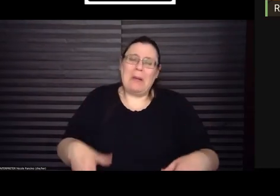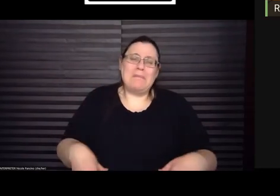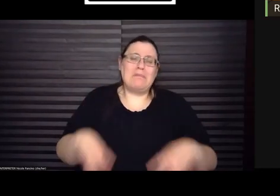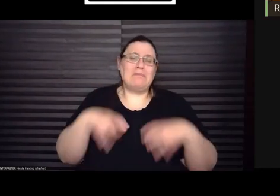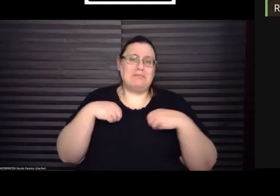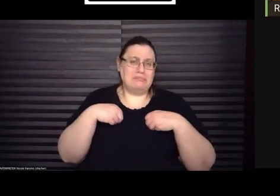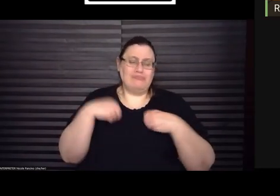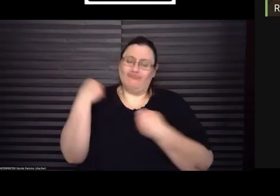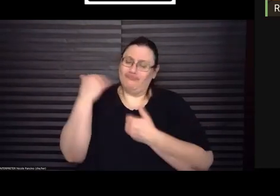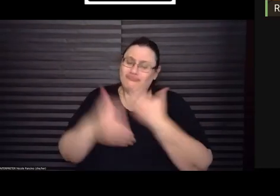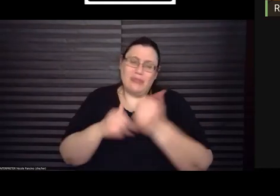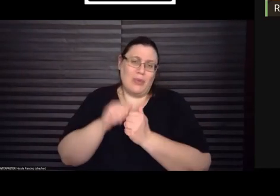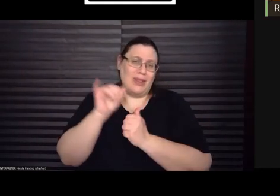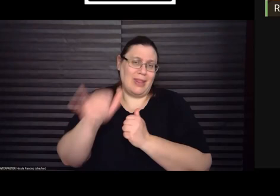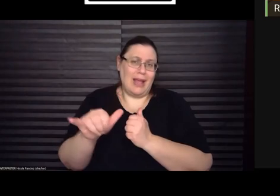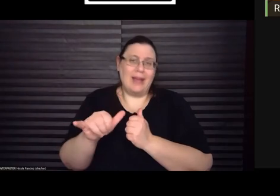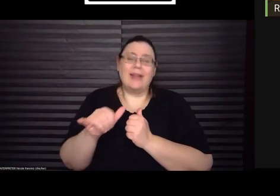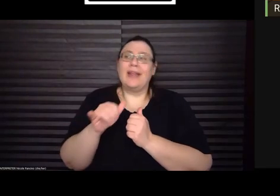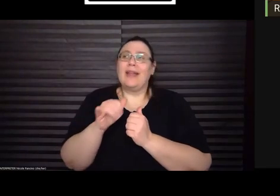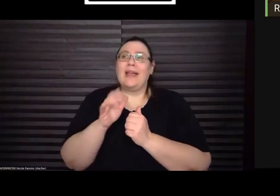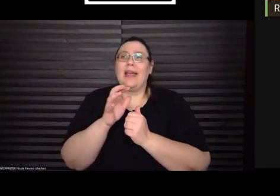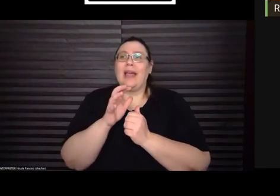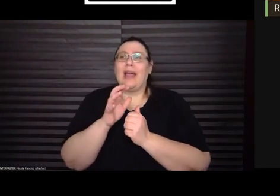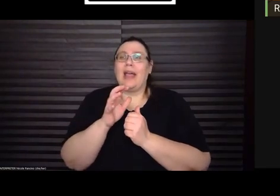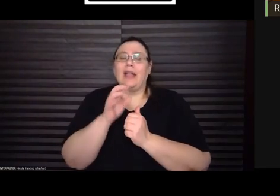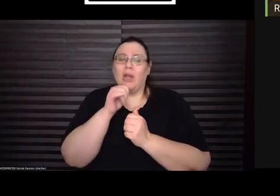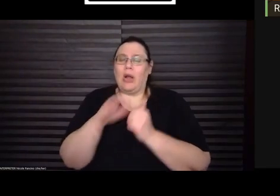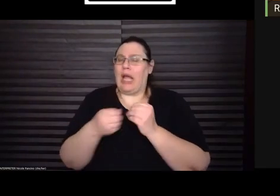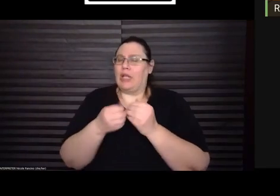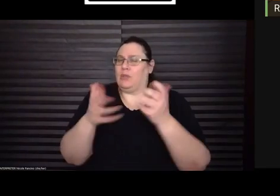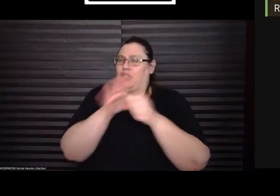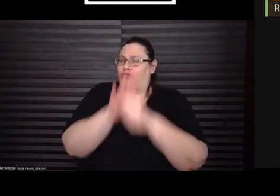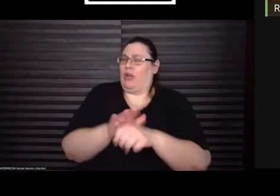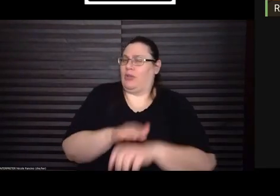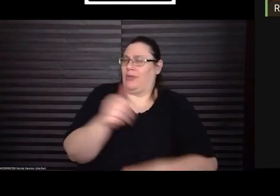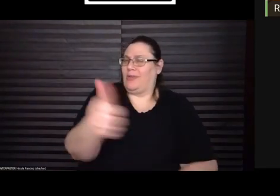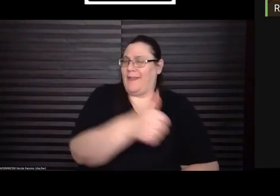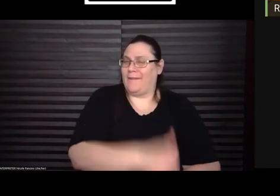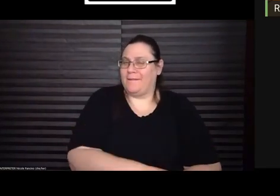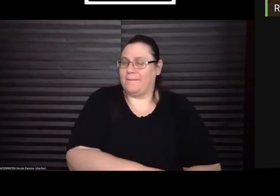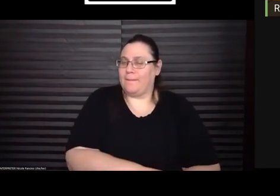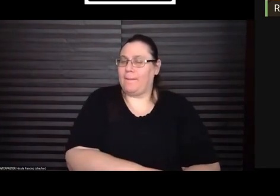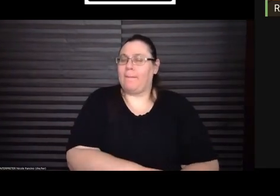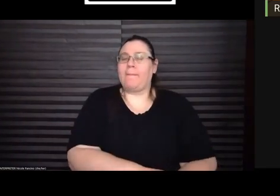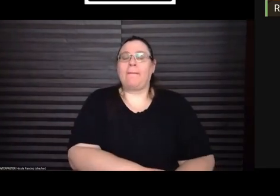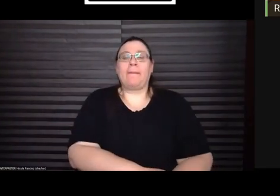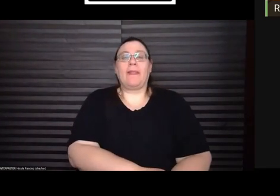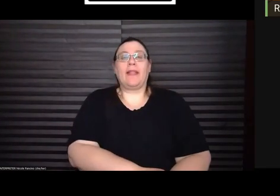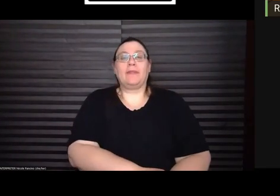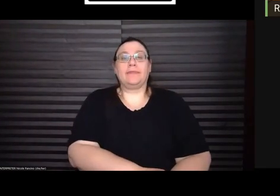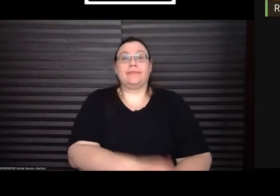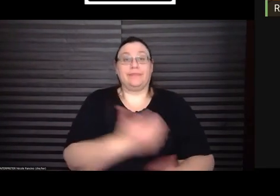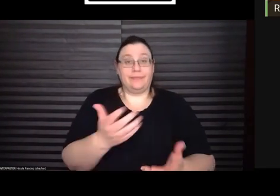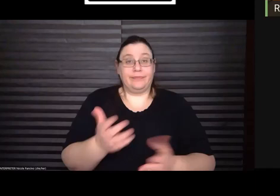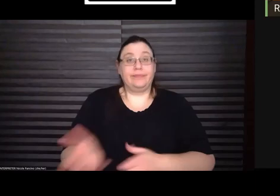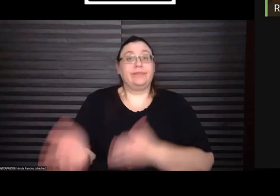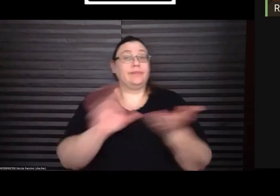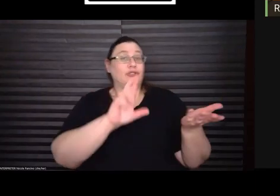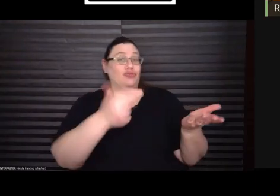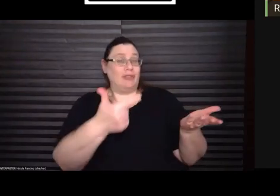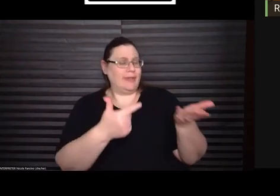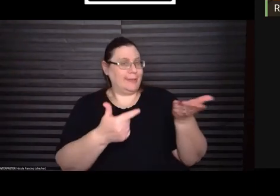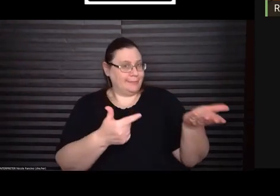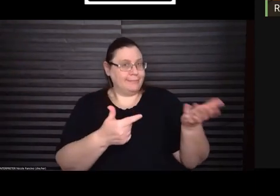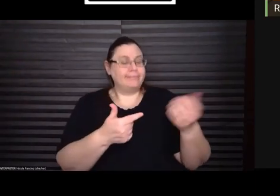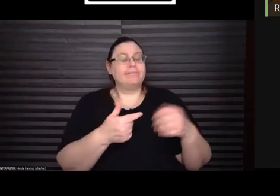are and go with that and don't put too much pressure on yourself. But so Rivka, I want to move